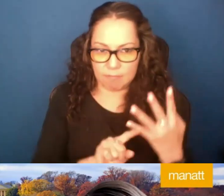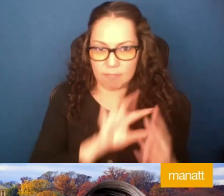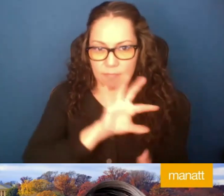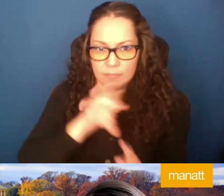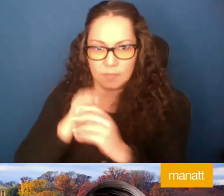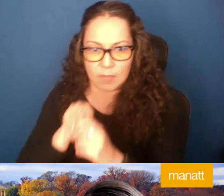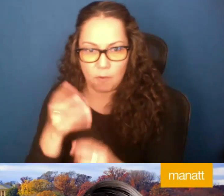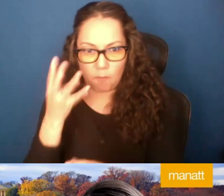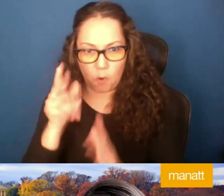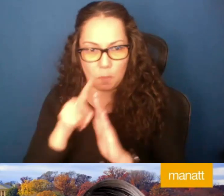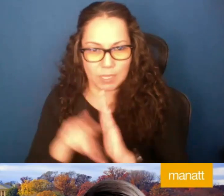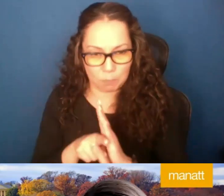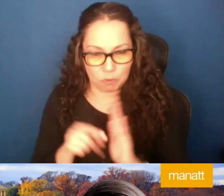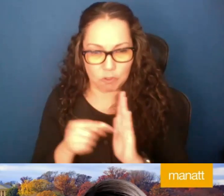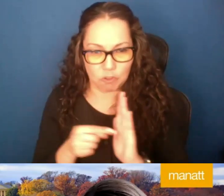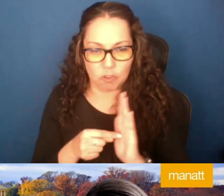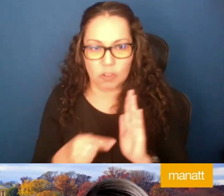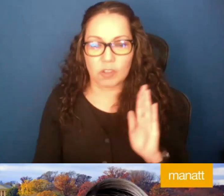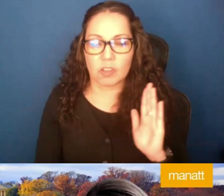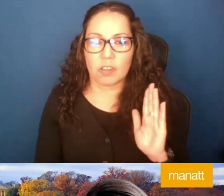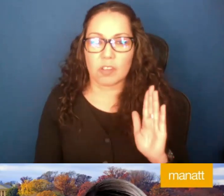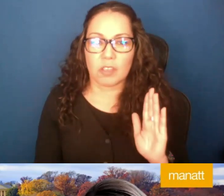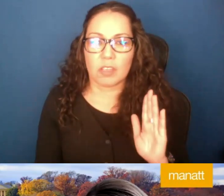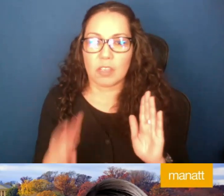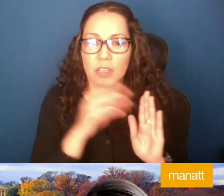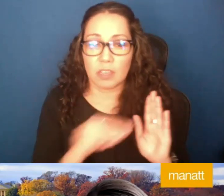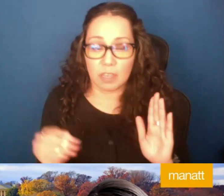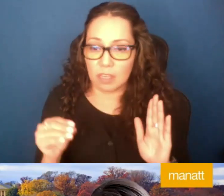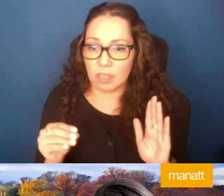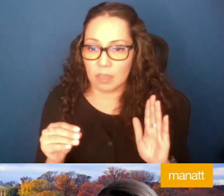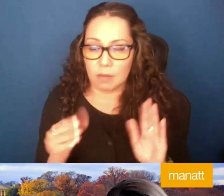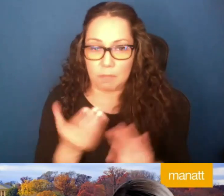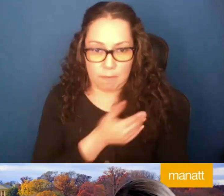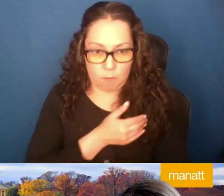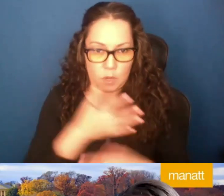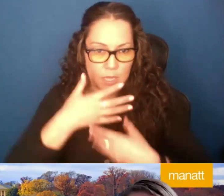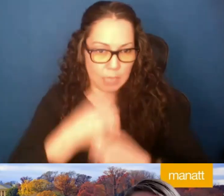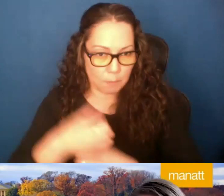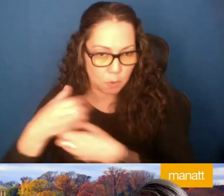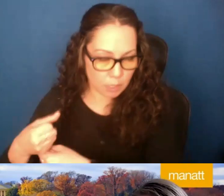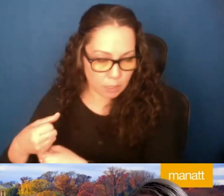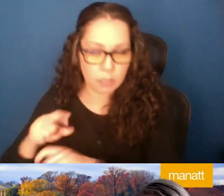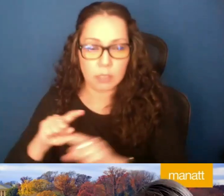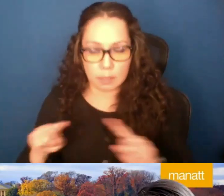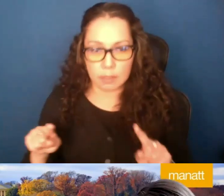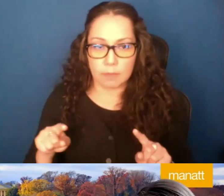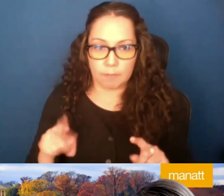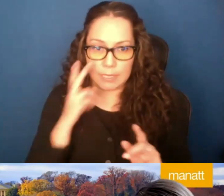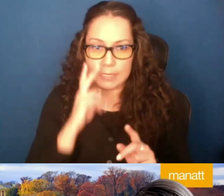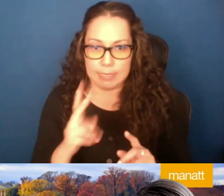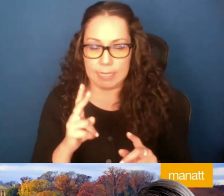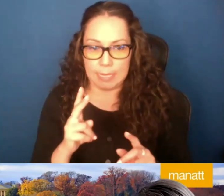Before I dive into the summary that we'll present in these slides, and you'll see it is quite high level to promote